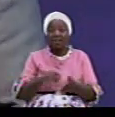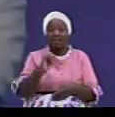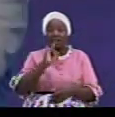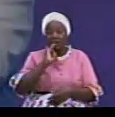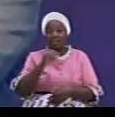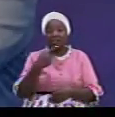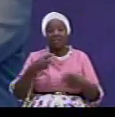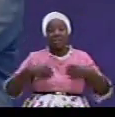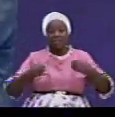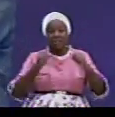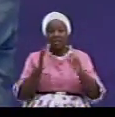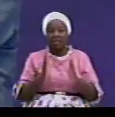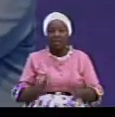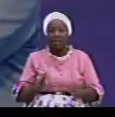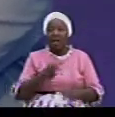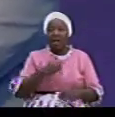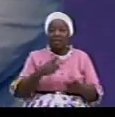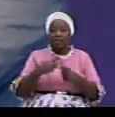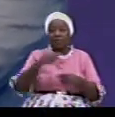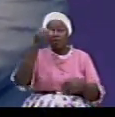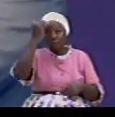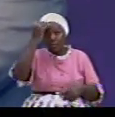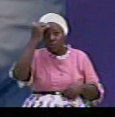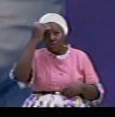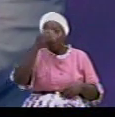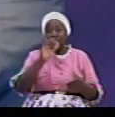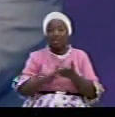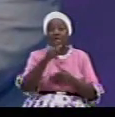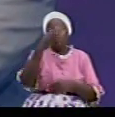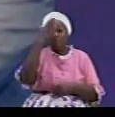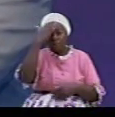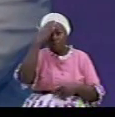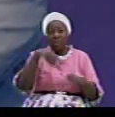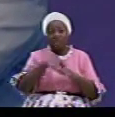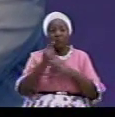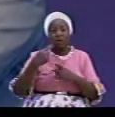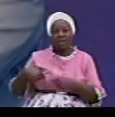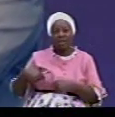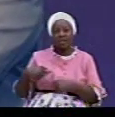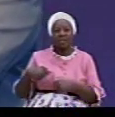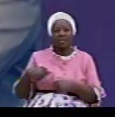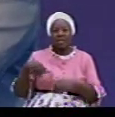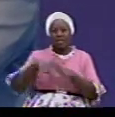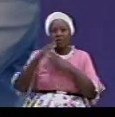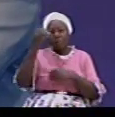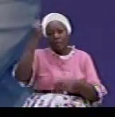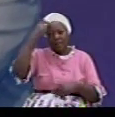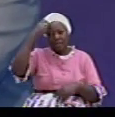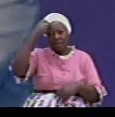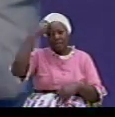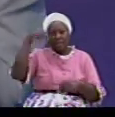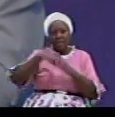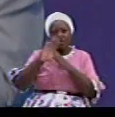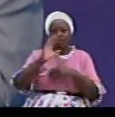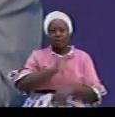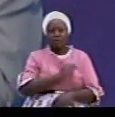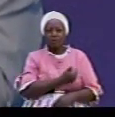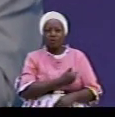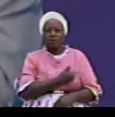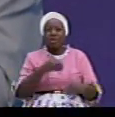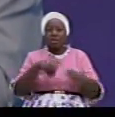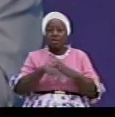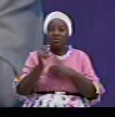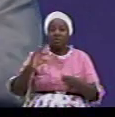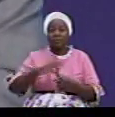healer, and you know that you know in your heart, your mind, in your soul, in your